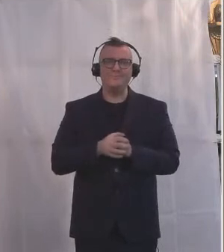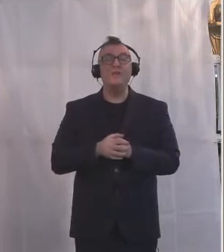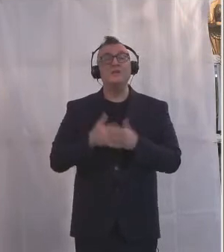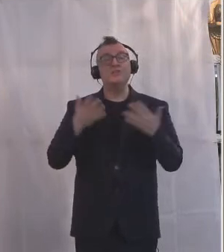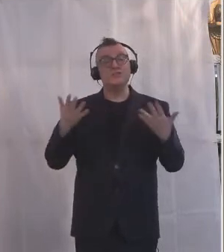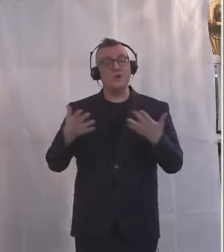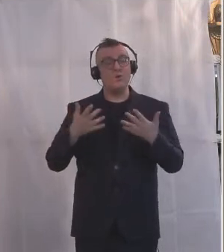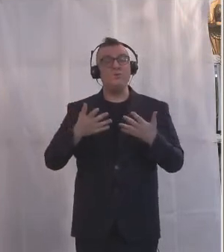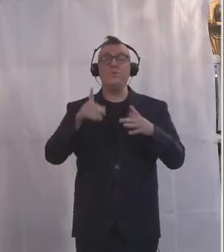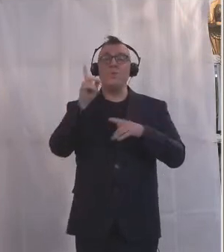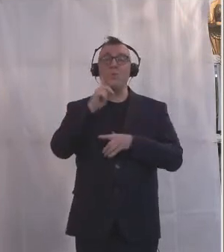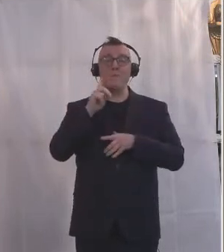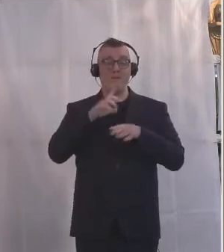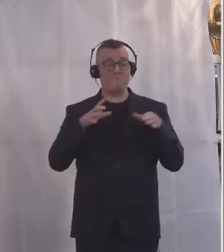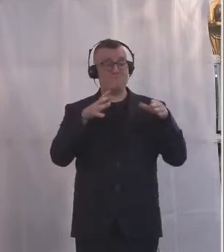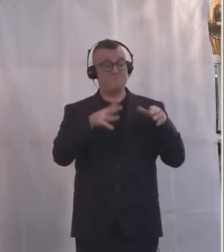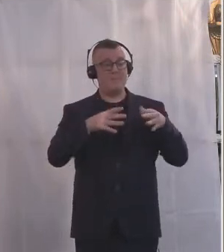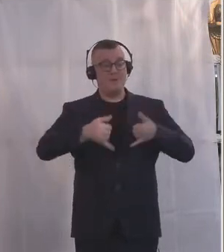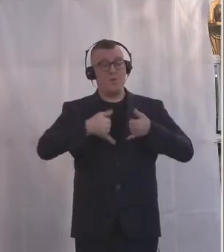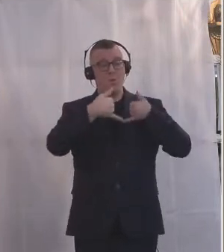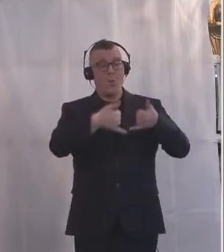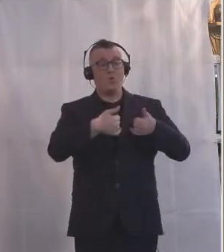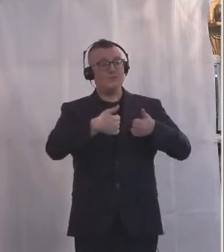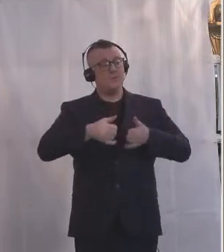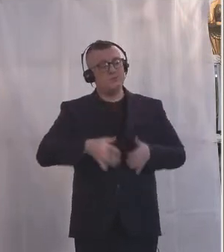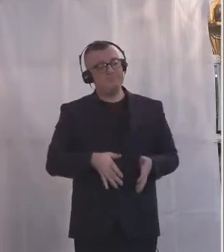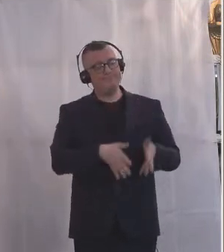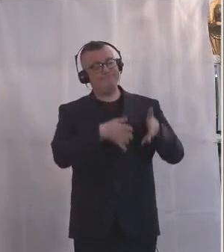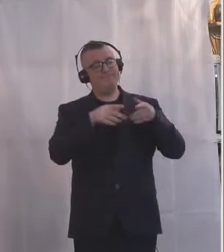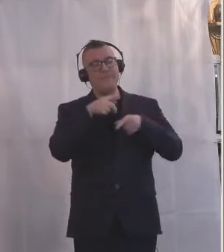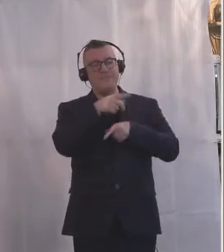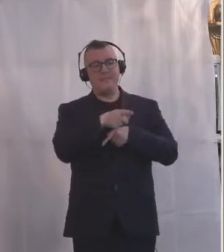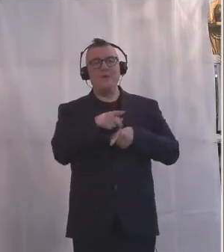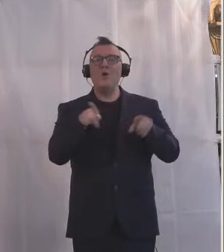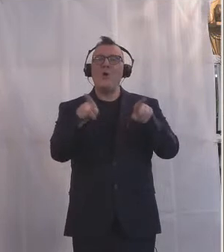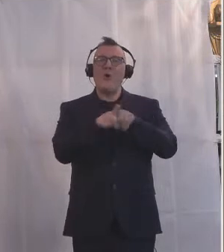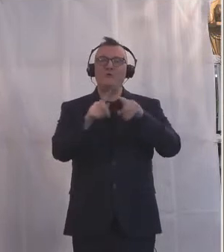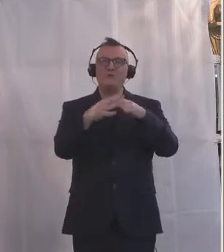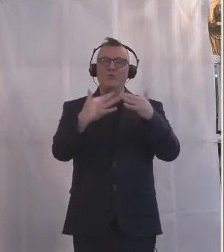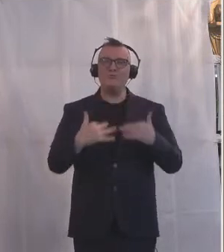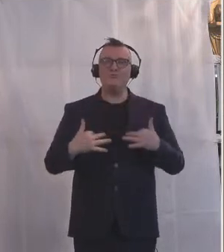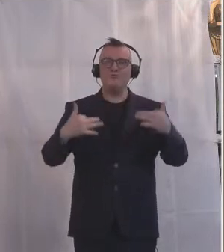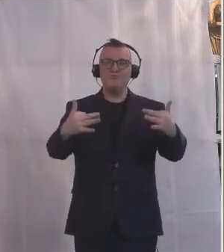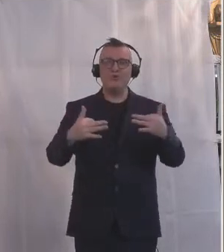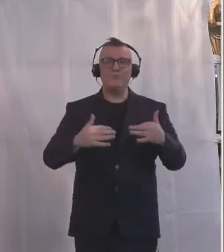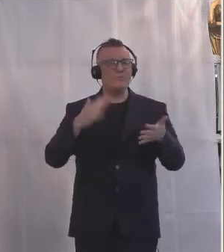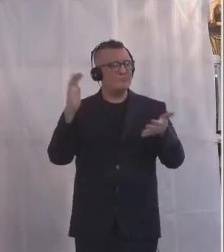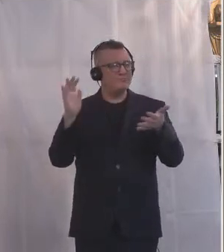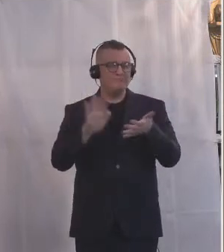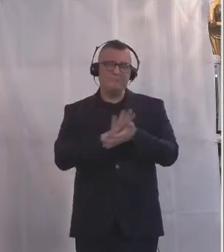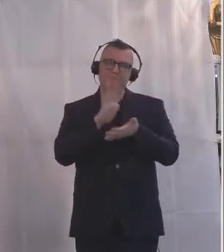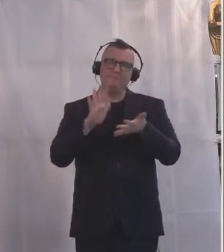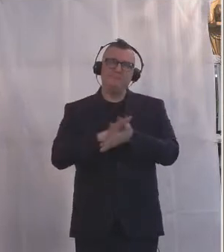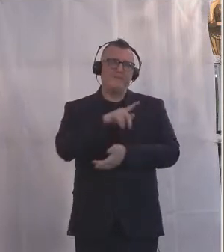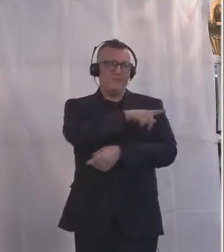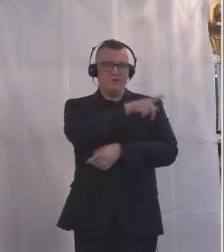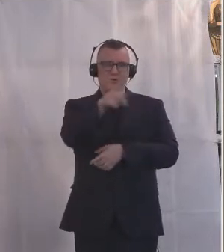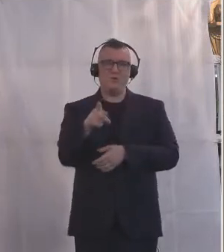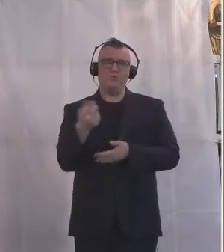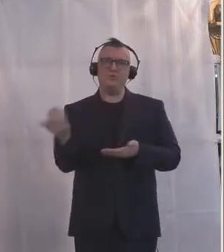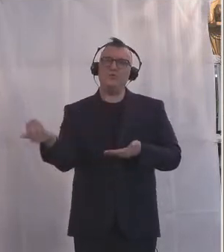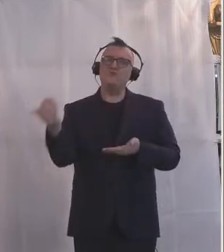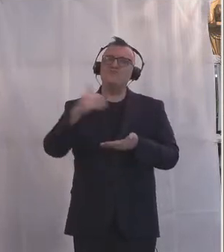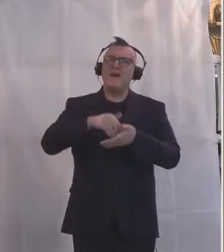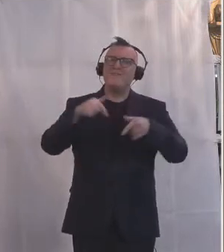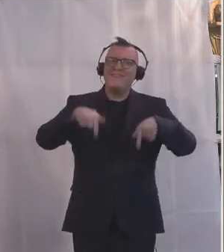in Innovation Award today. And I congratulate everyone in this room for showing up in your lives, your workplaces, your families,